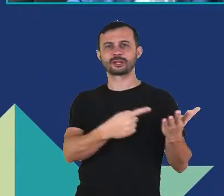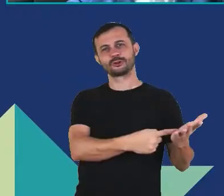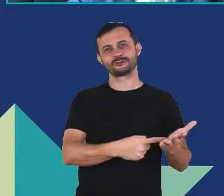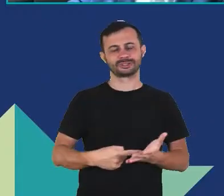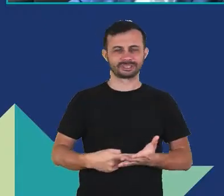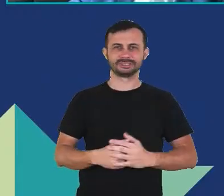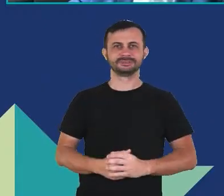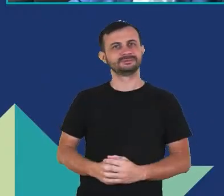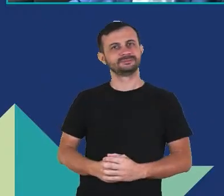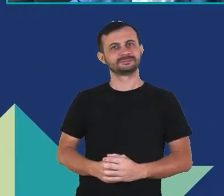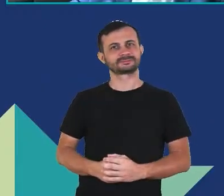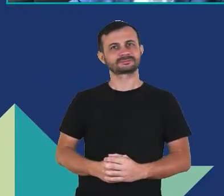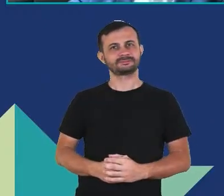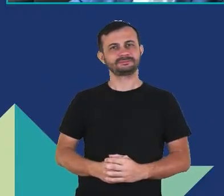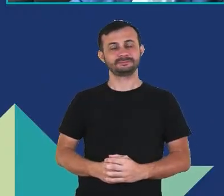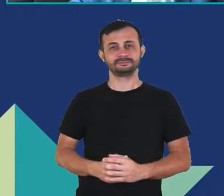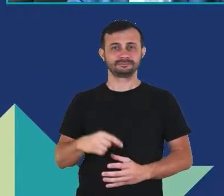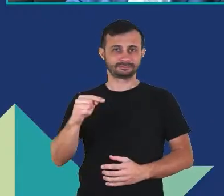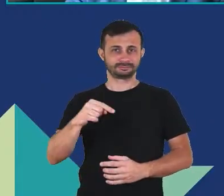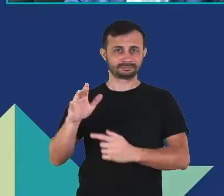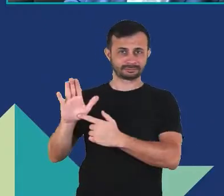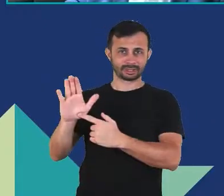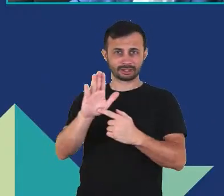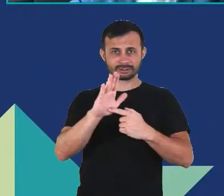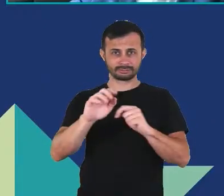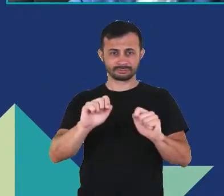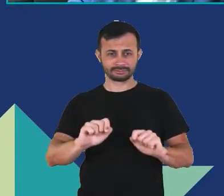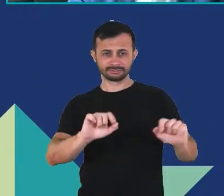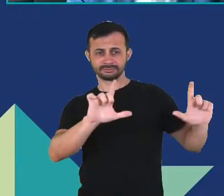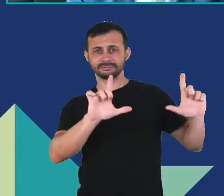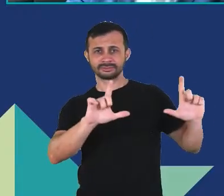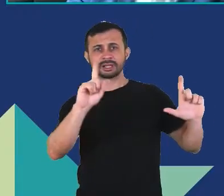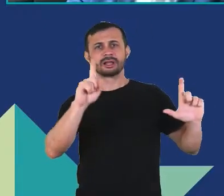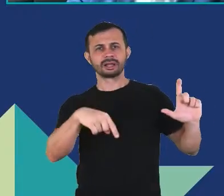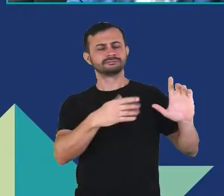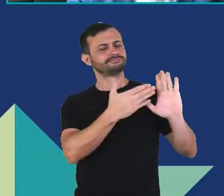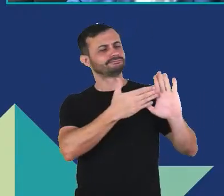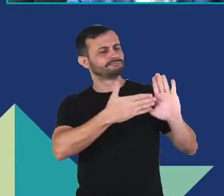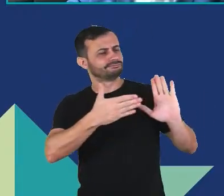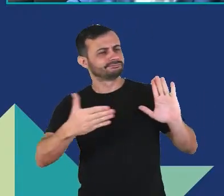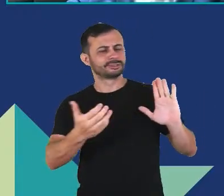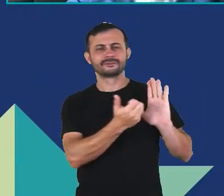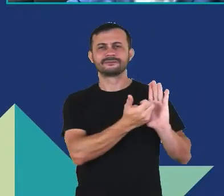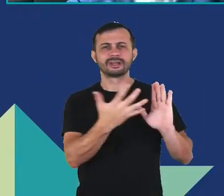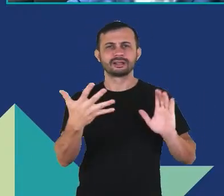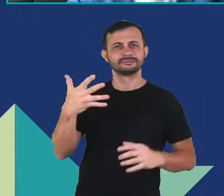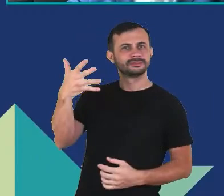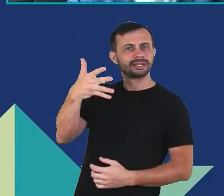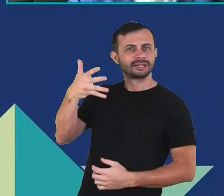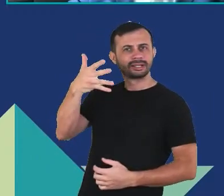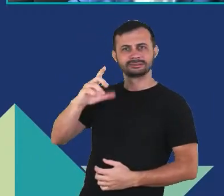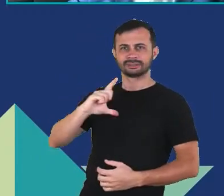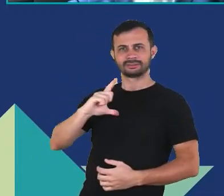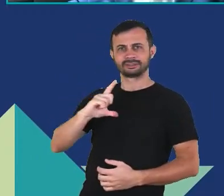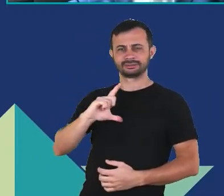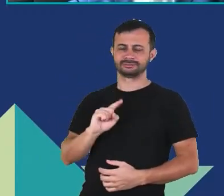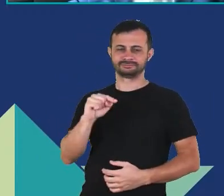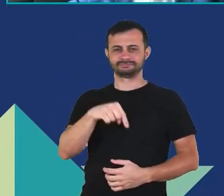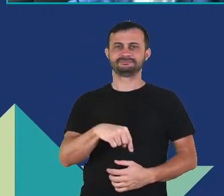This presentation is part of a series of distinguished lecture that